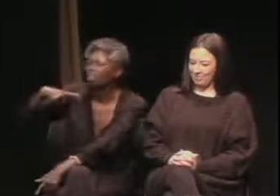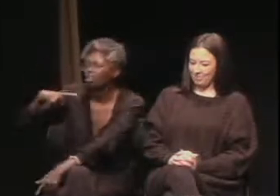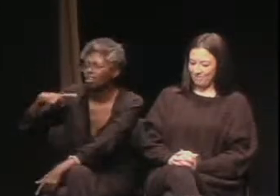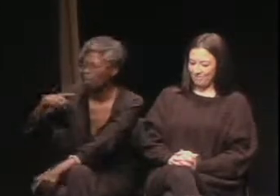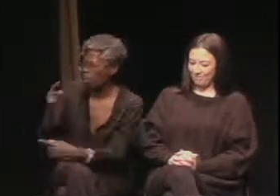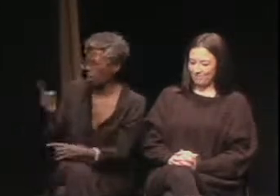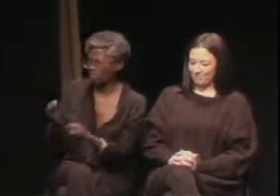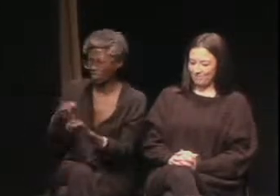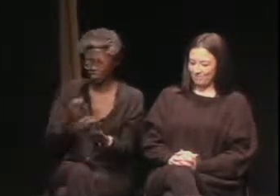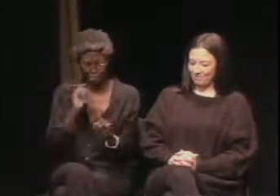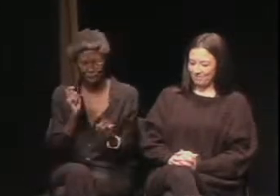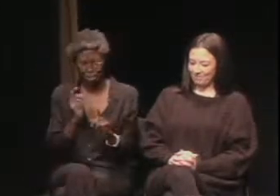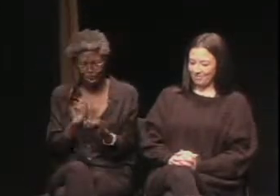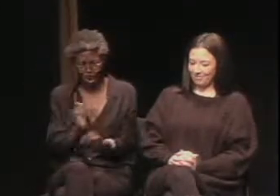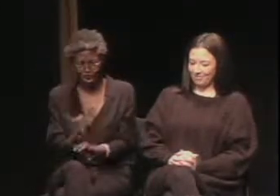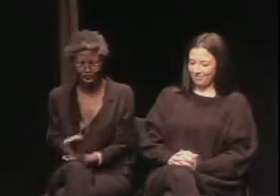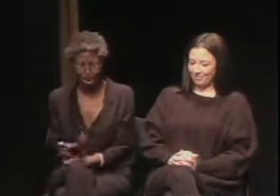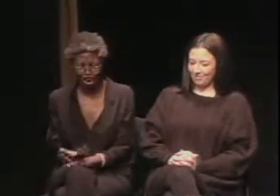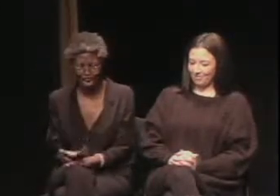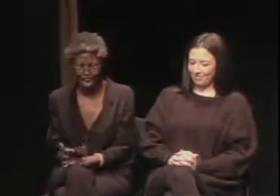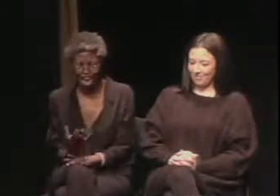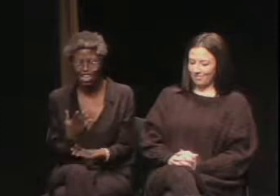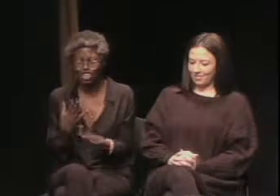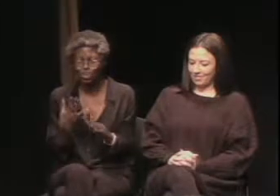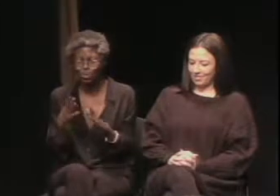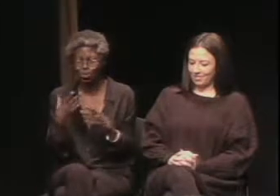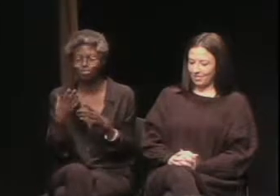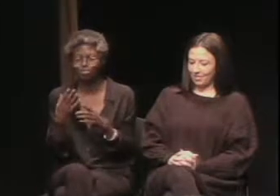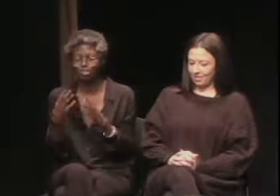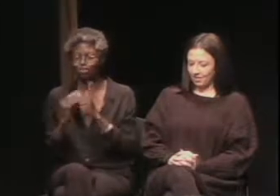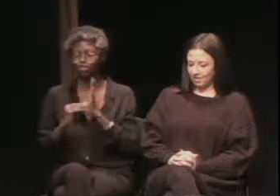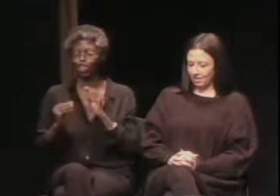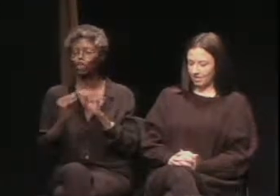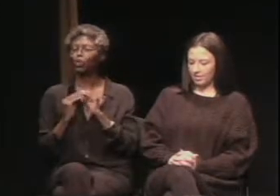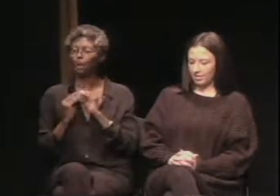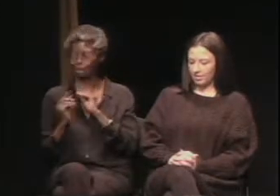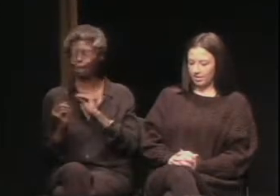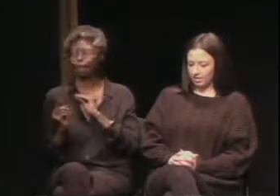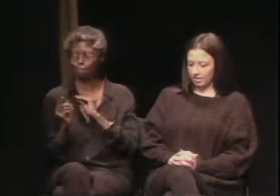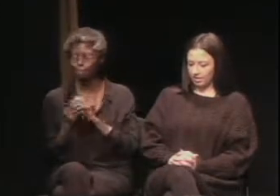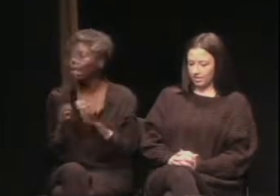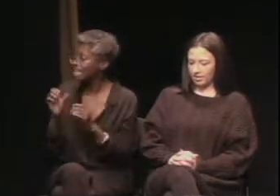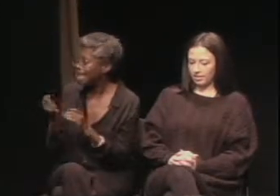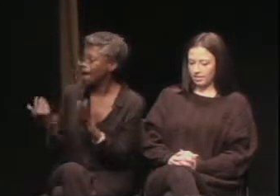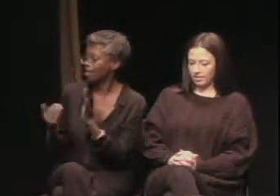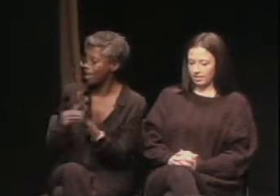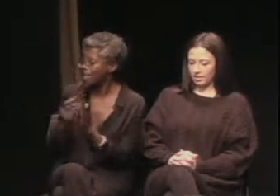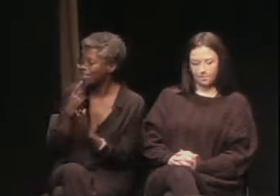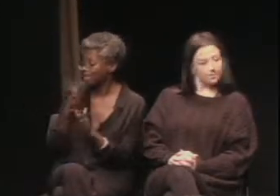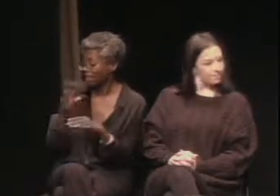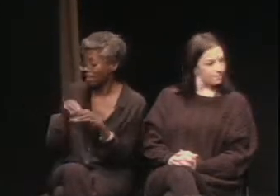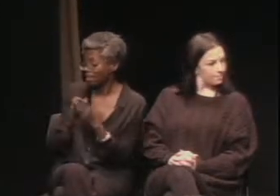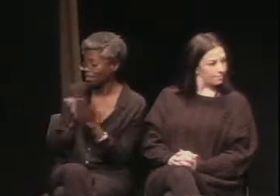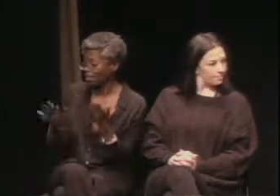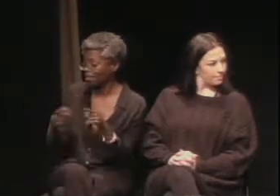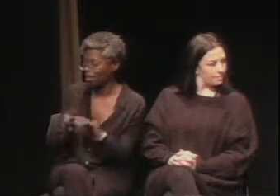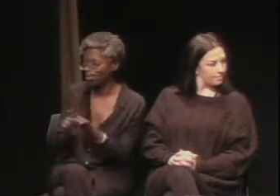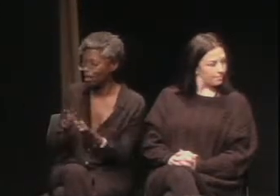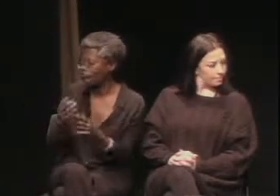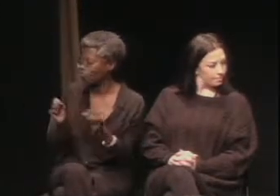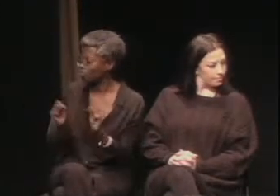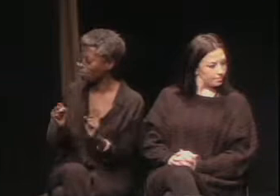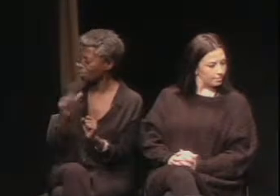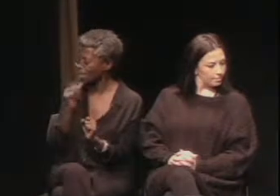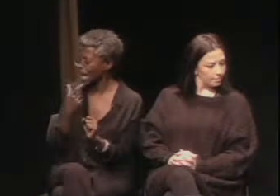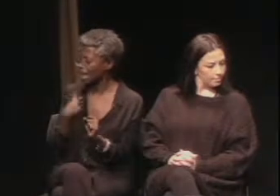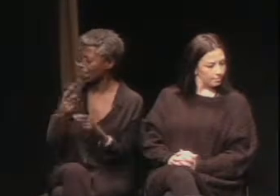Where did she come from? And you corrected him. Yeah, and just, again, I say this in the book too, I didn't probably have the